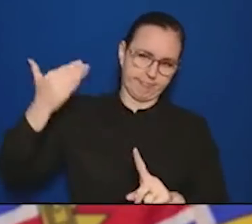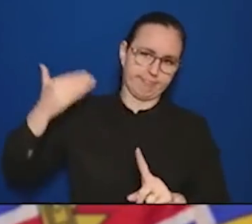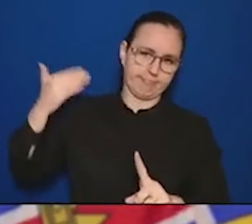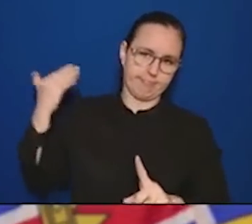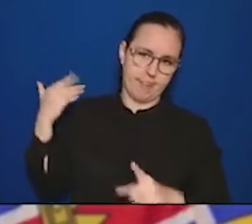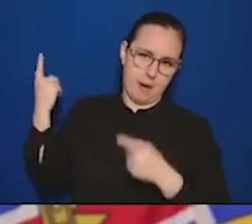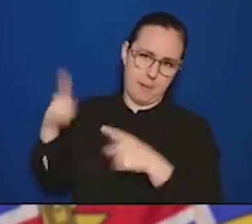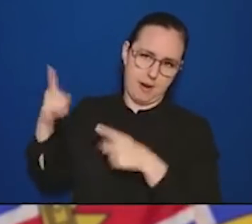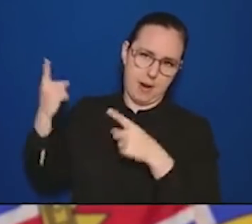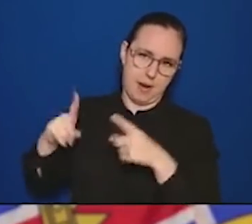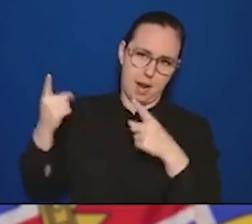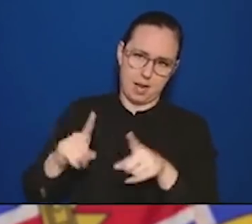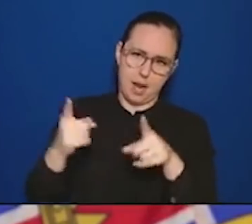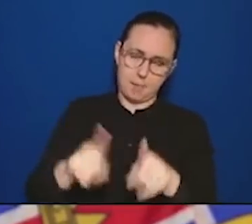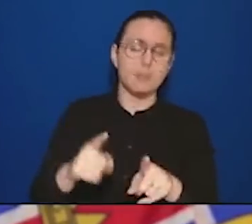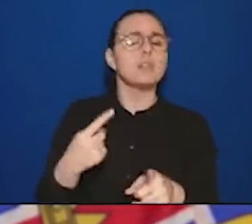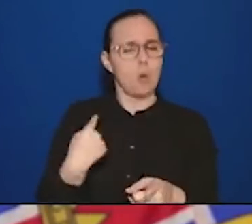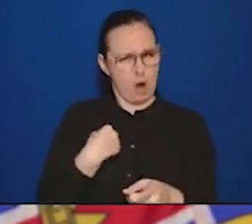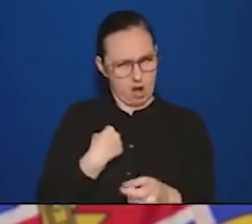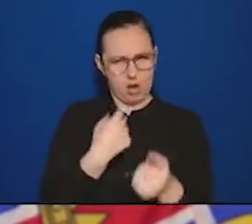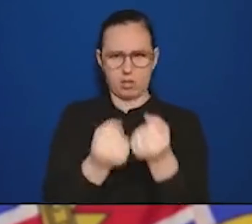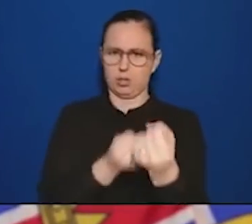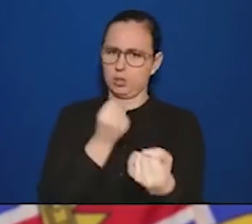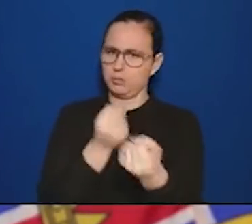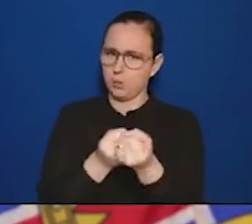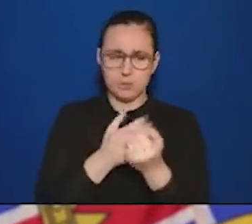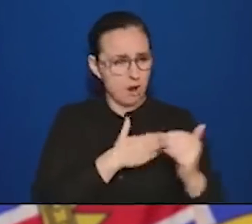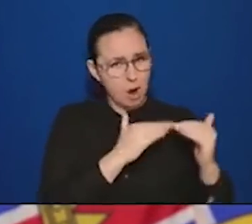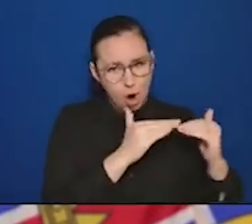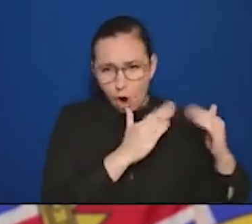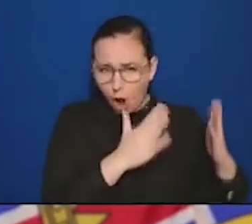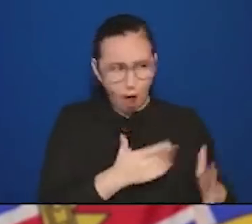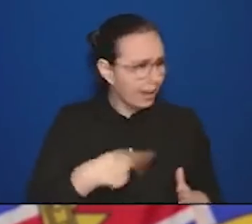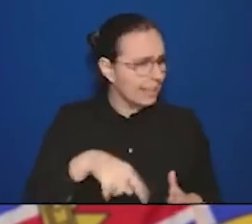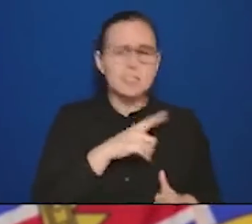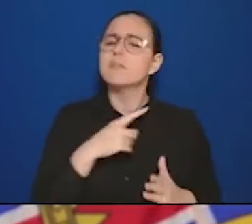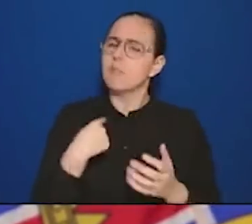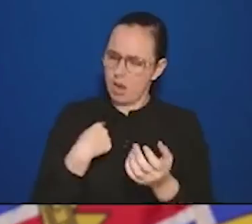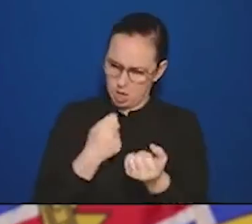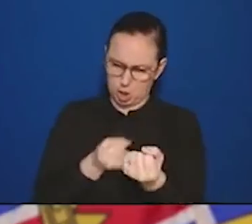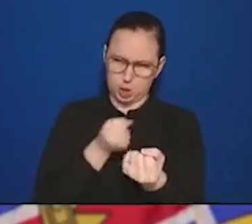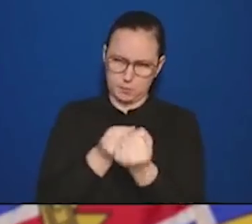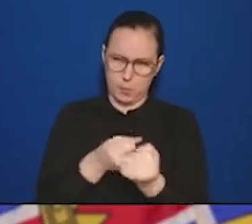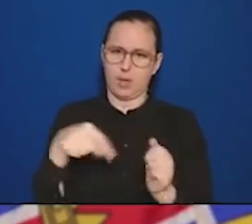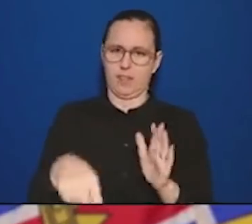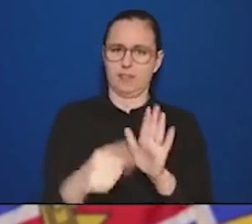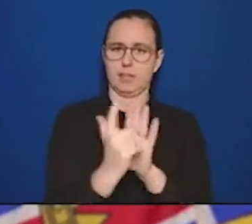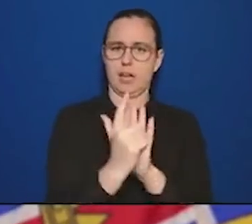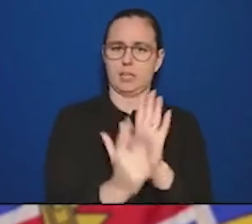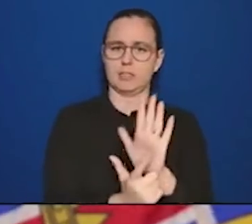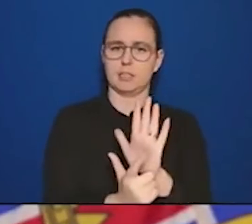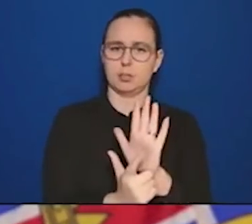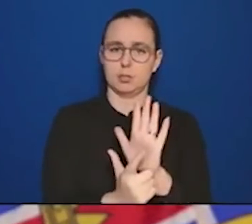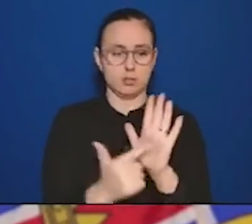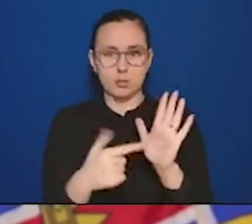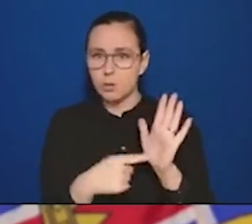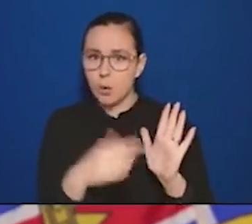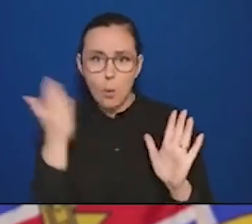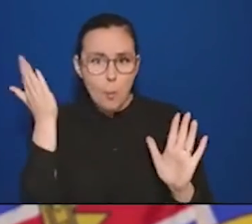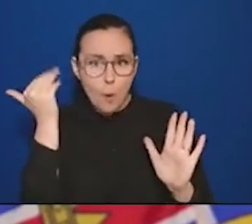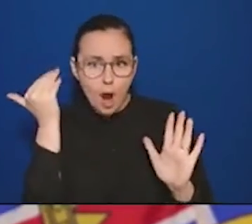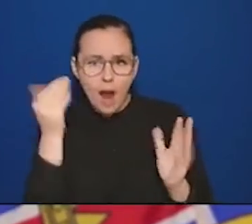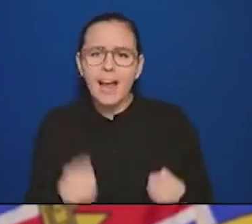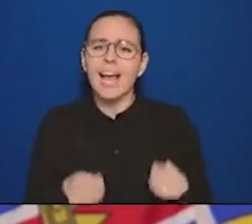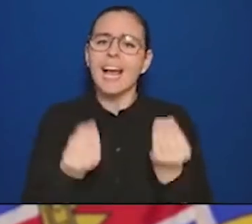public health colleagues have, for this as a way to give people the means to follow our advice for a long time,